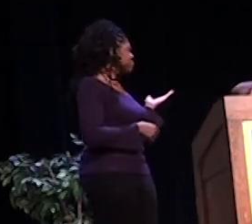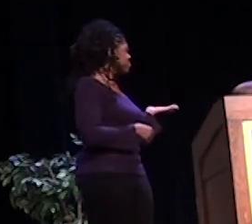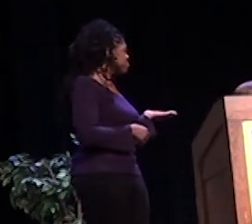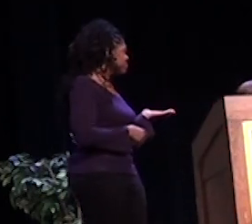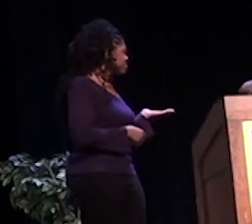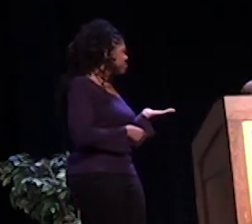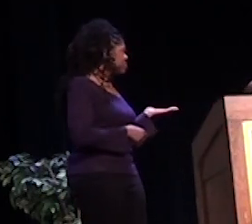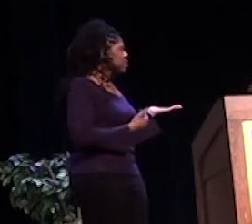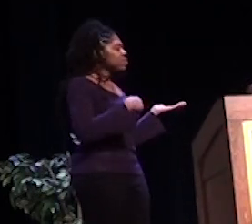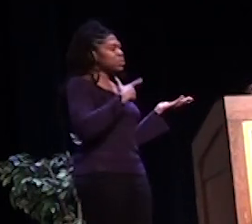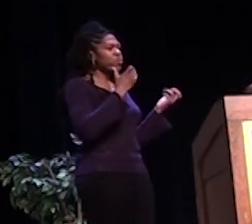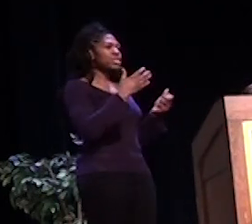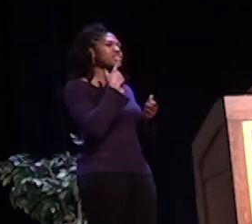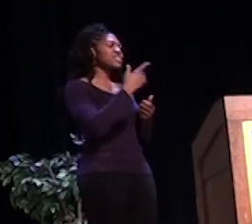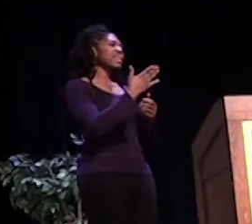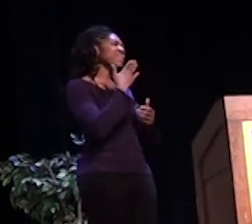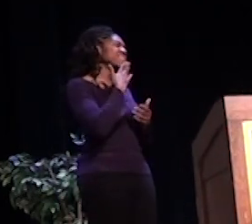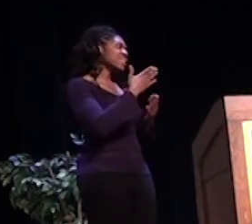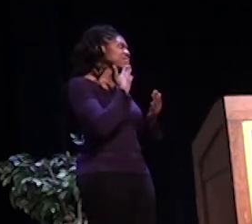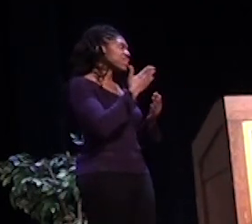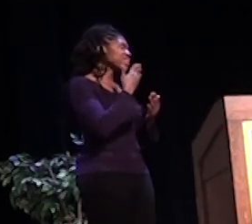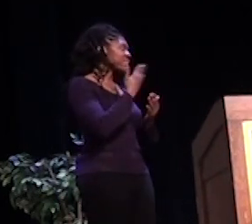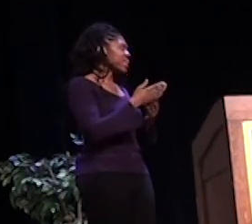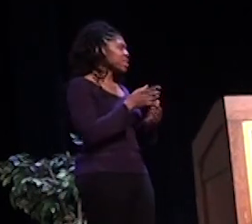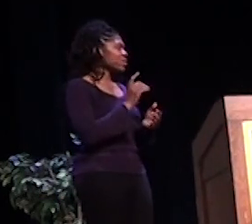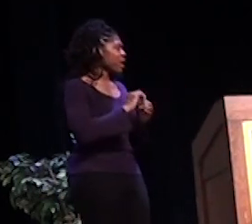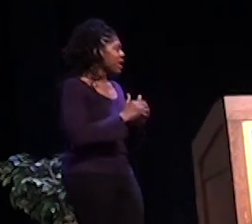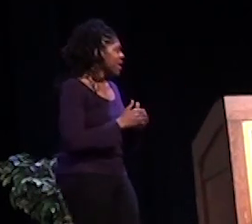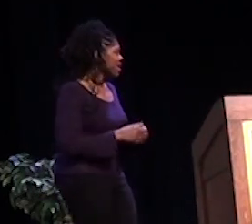a token of our appreciation. Let's see where she is.